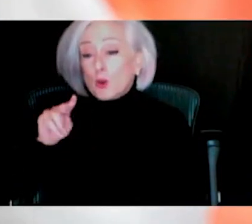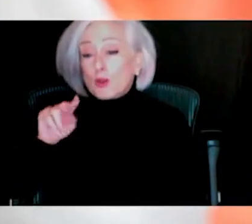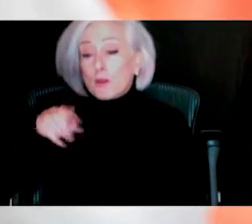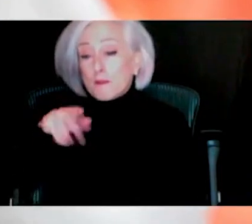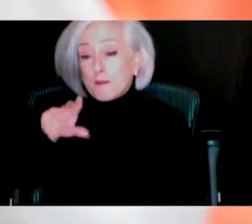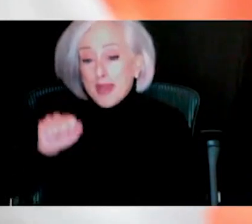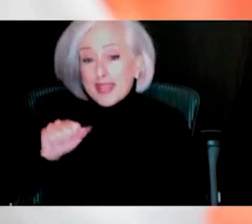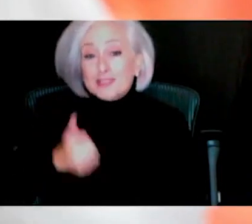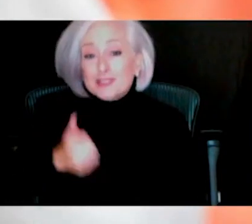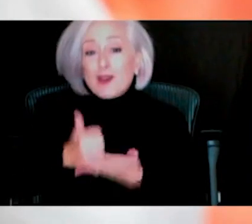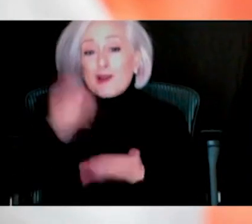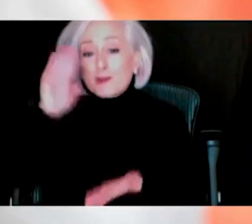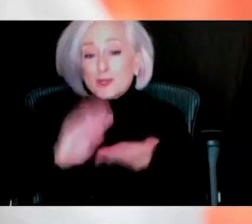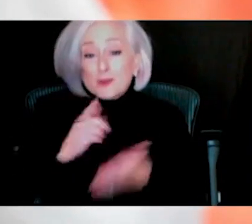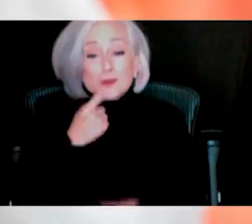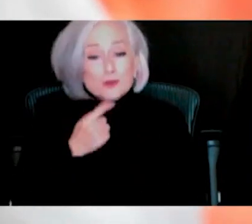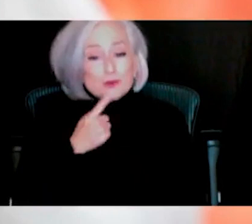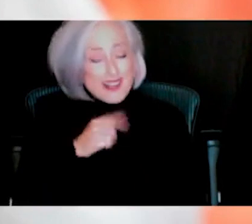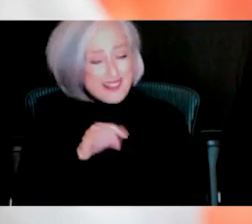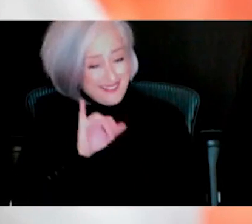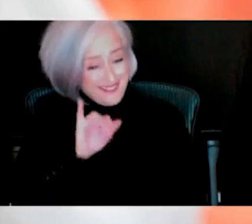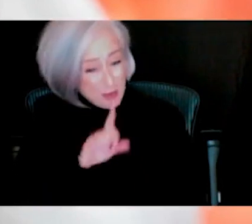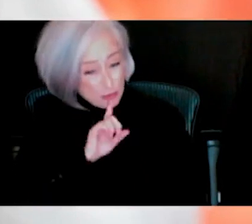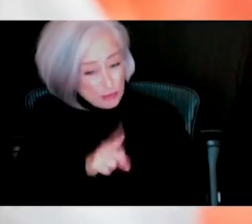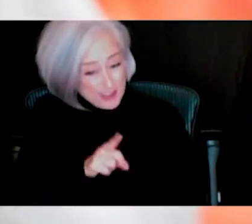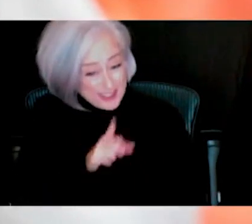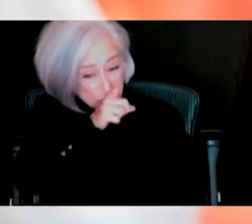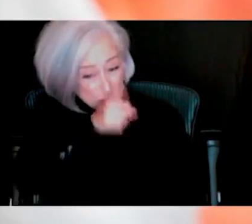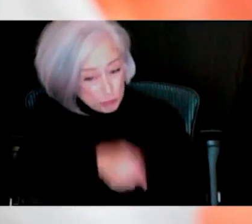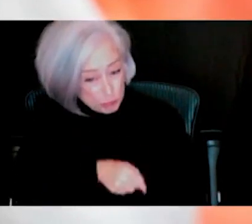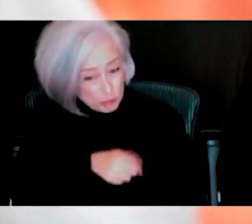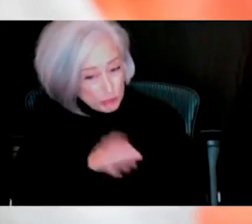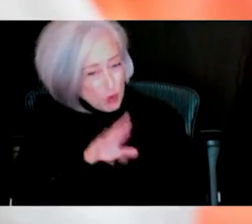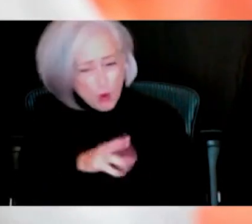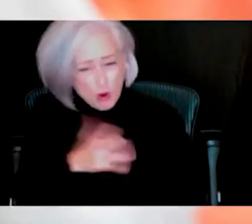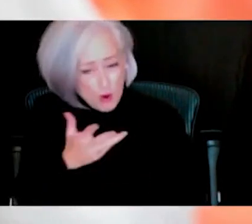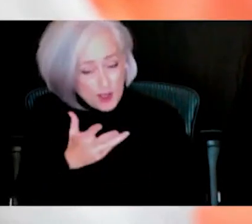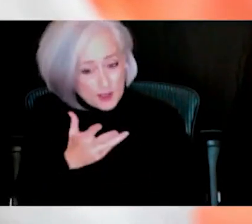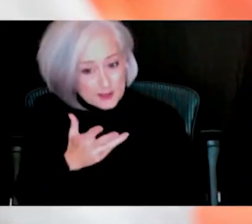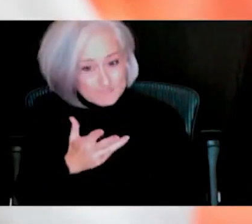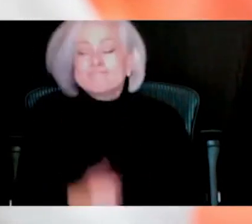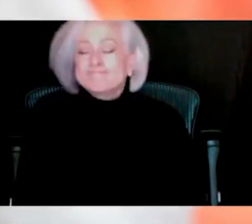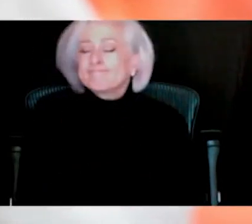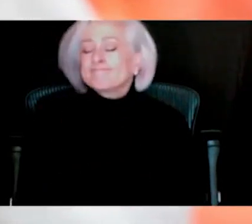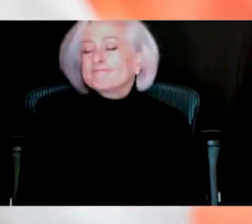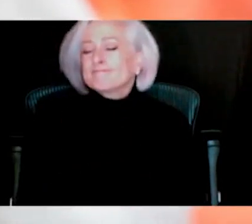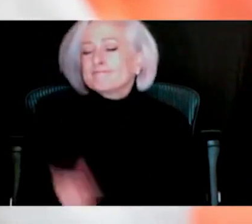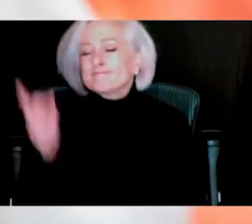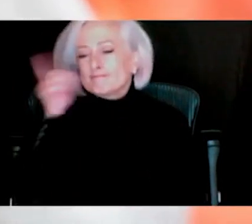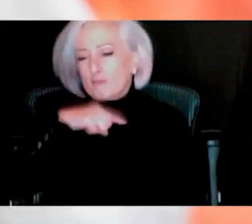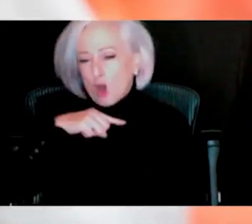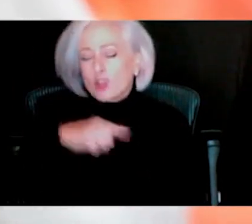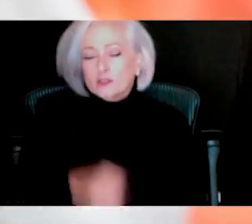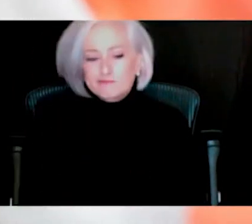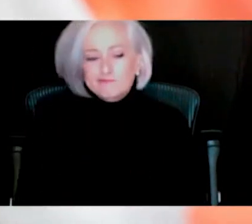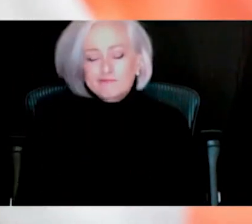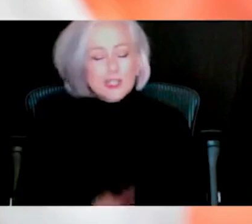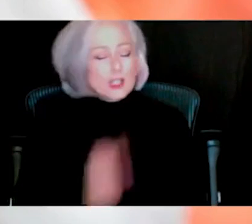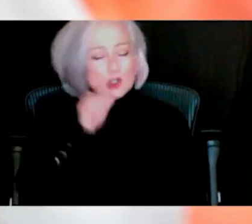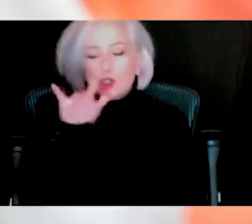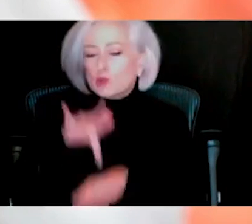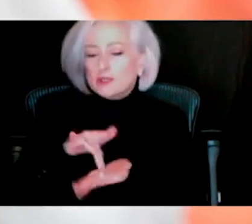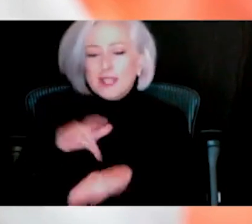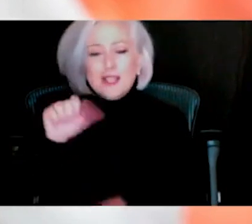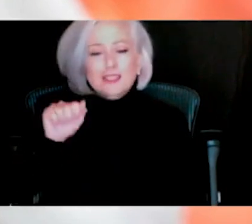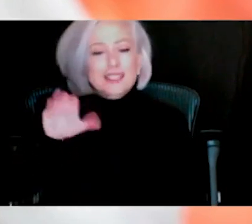redness. Is this myth or what? Yep, complete myth. You want to leave acne alone. You know, trying